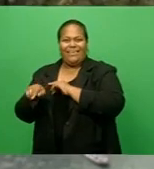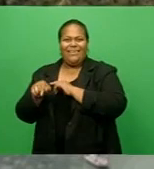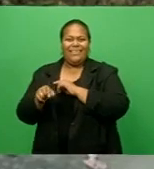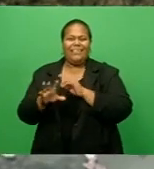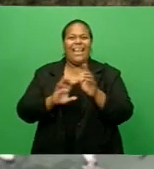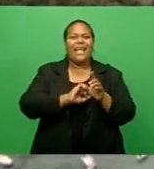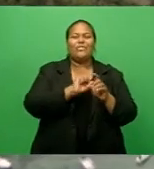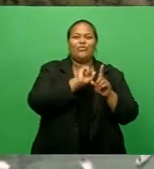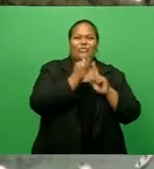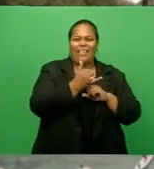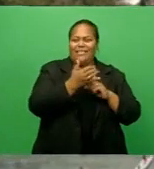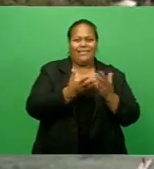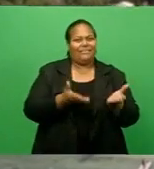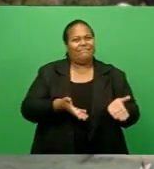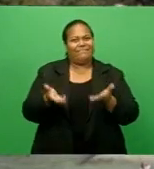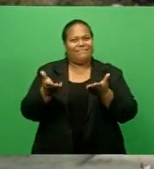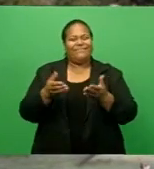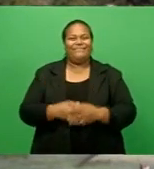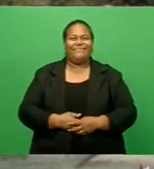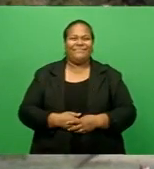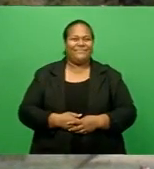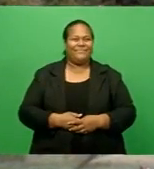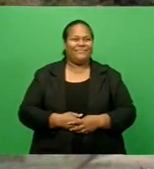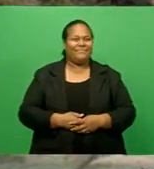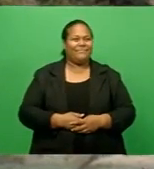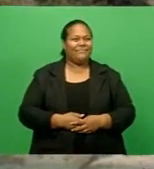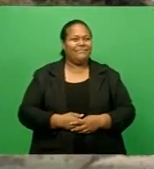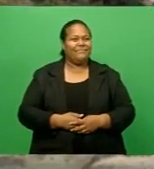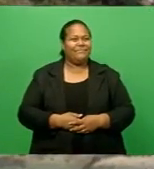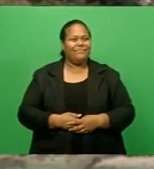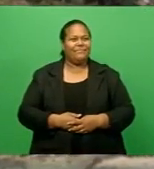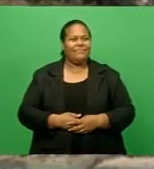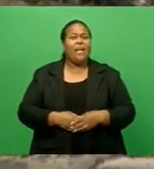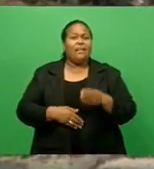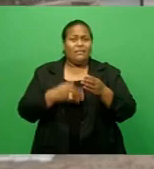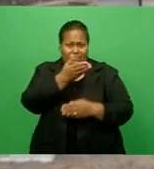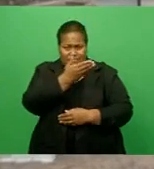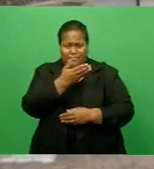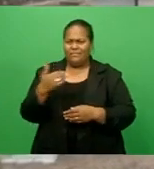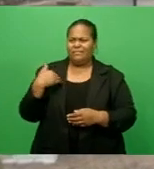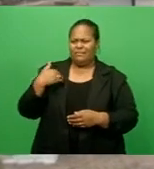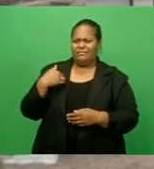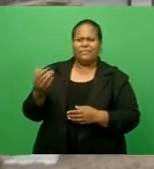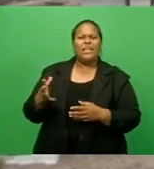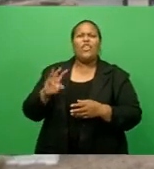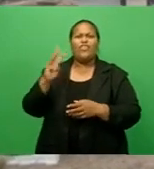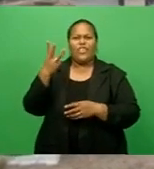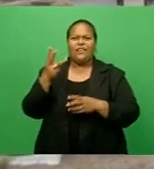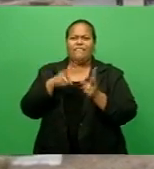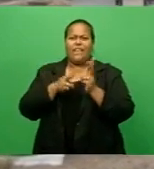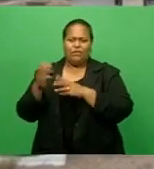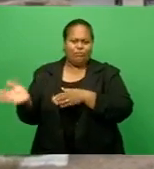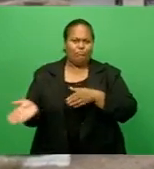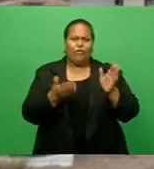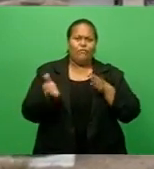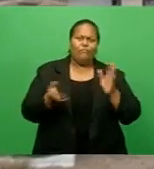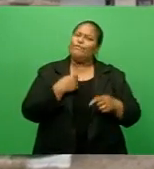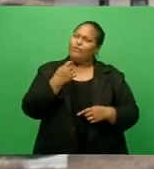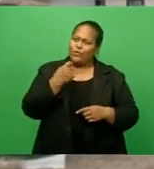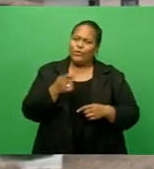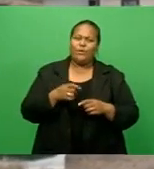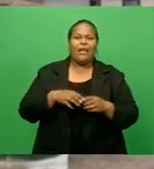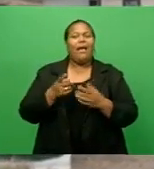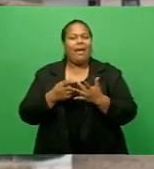society. Narikoso is the third village to be relocated due to the impacts of climate change, with more earmarked to be moved soon.